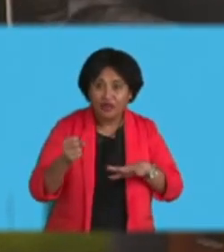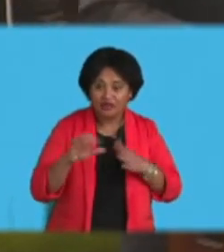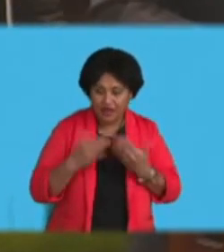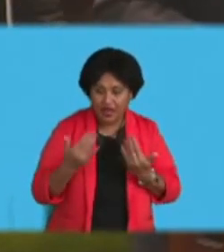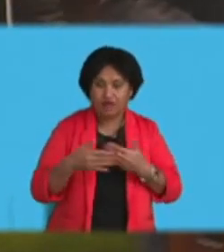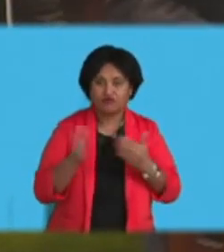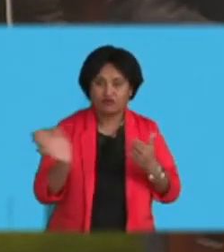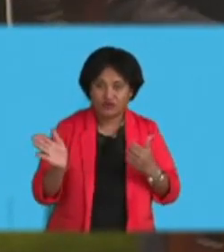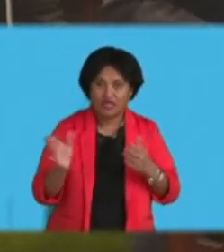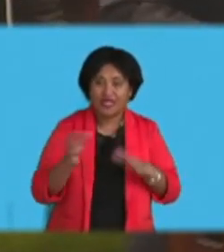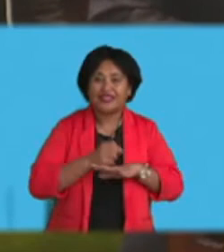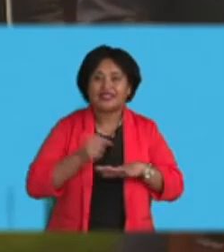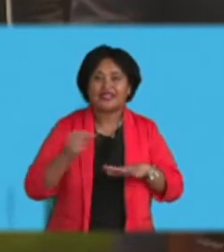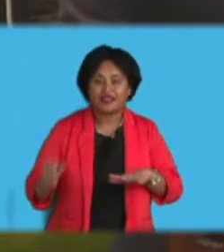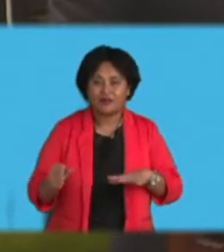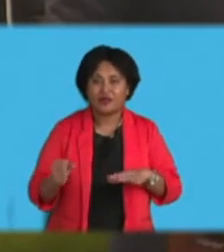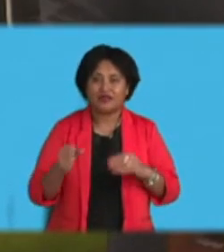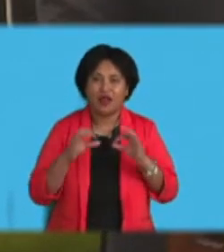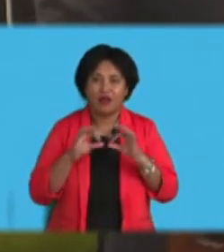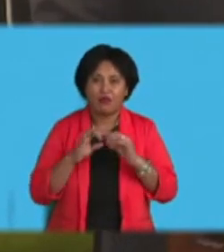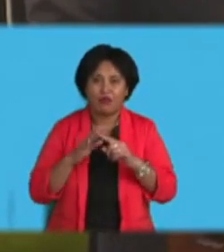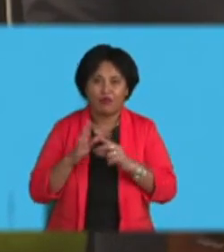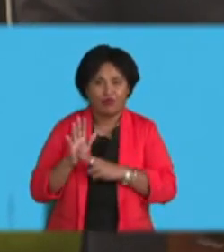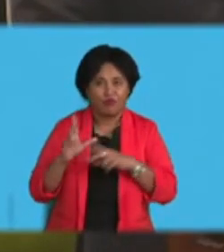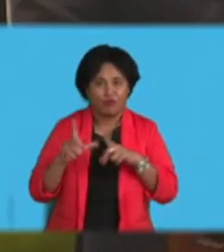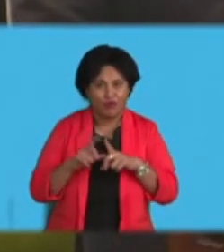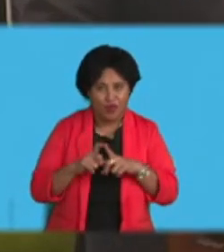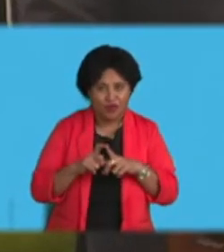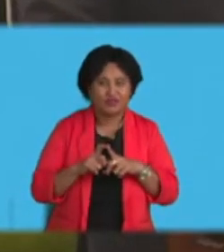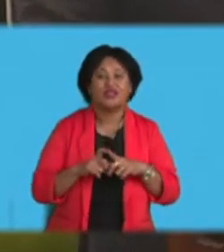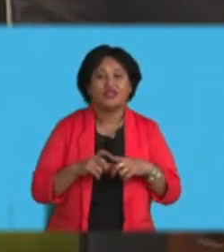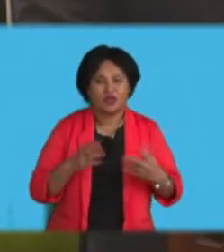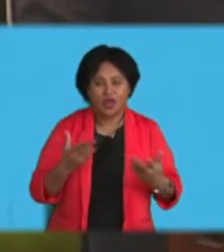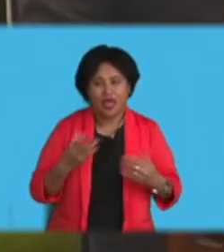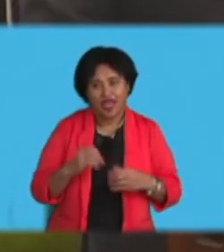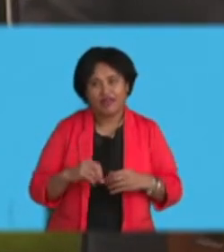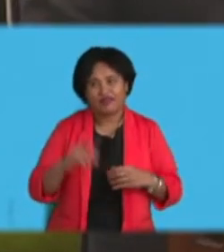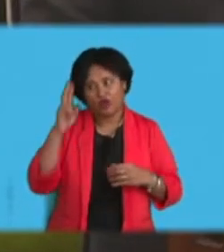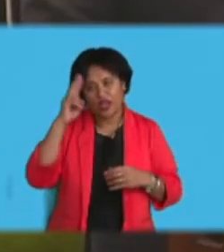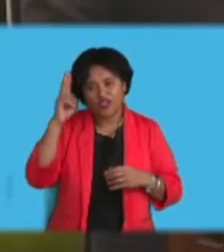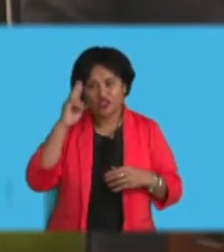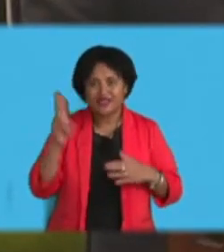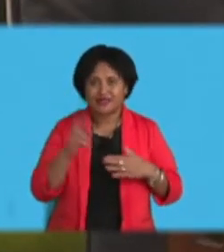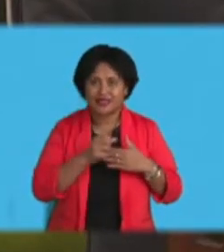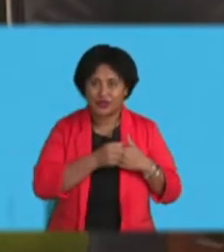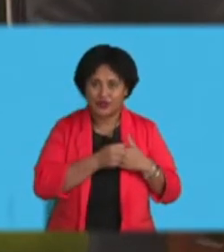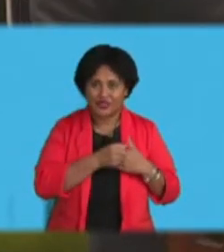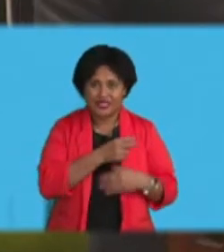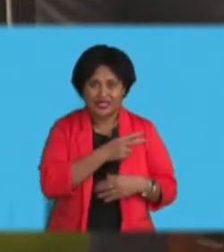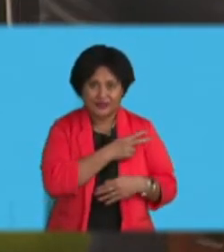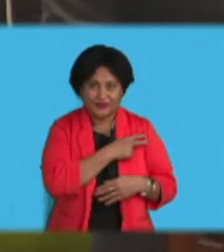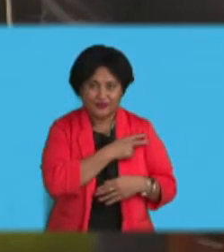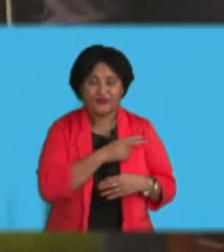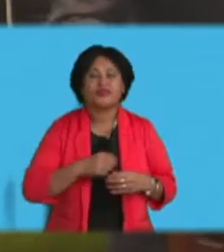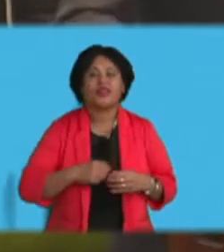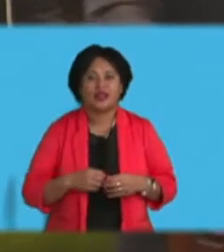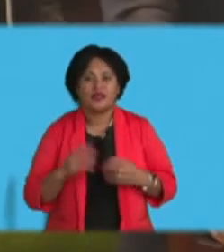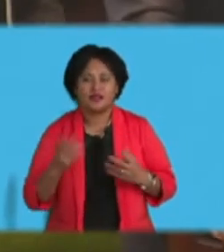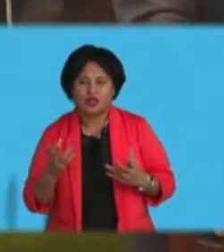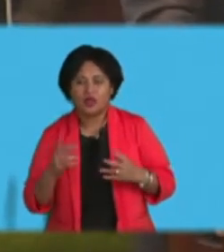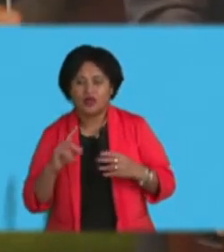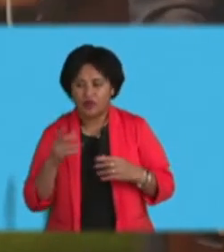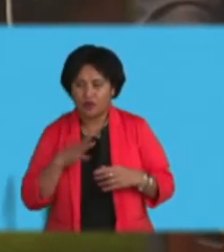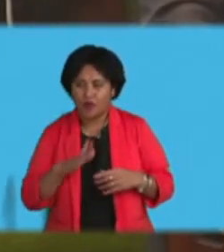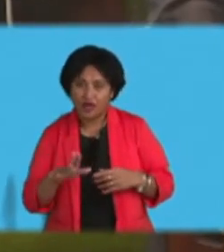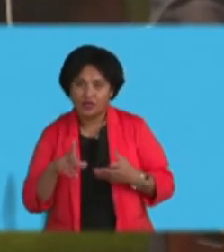This is mainly due to the fragmentation of government domestic securities through distribution of outstanding amount evenly into a larger